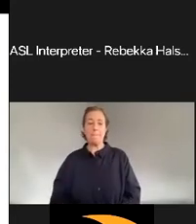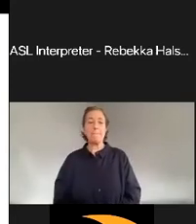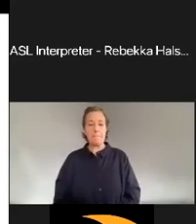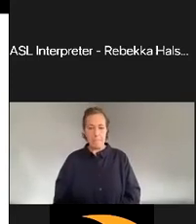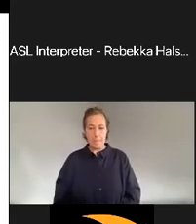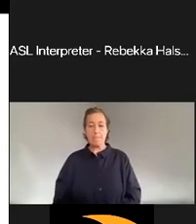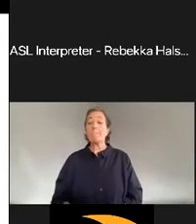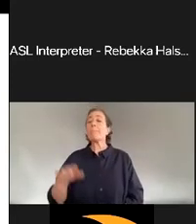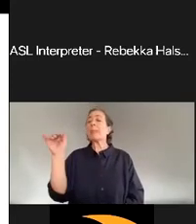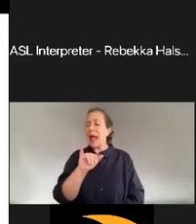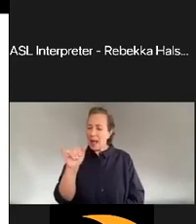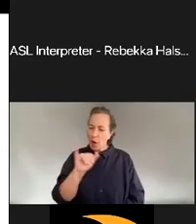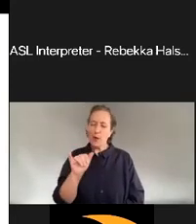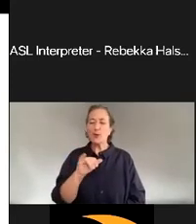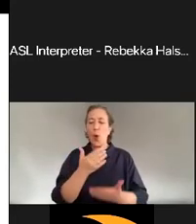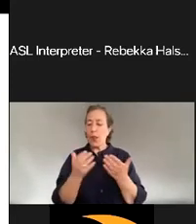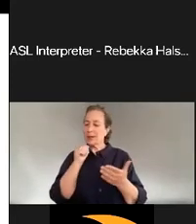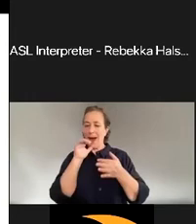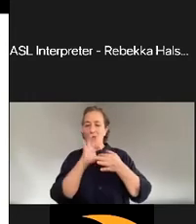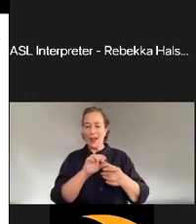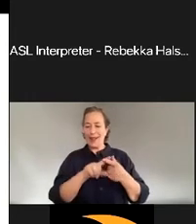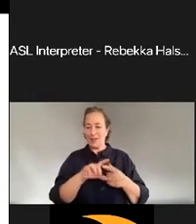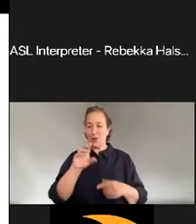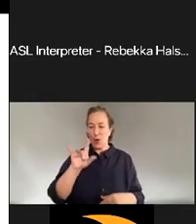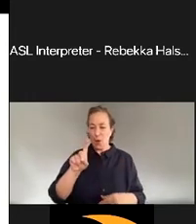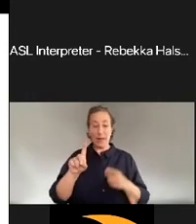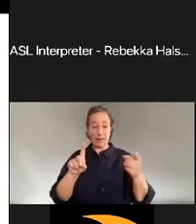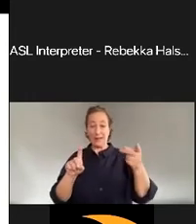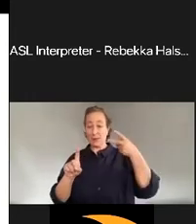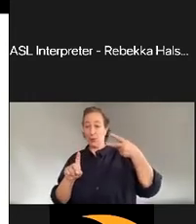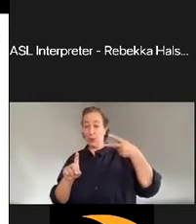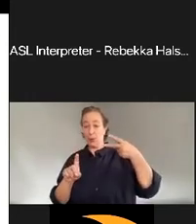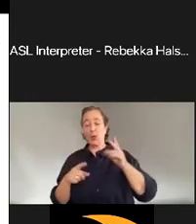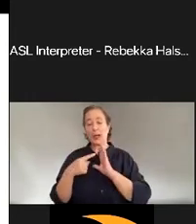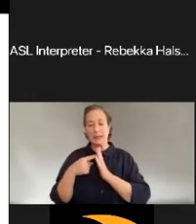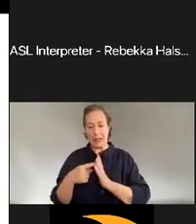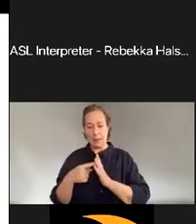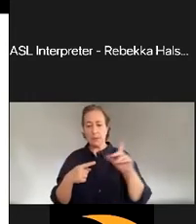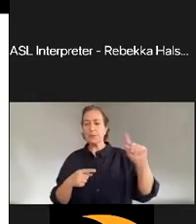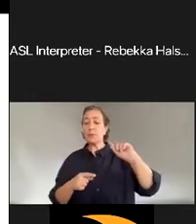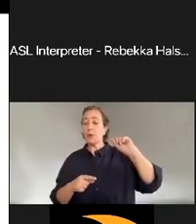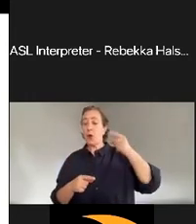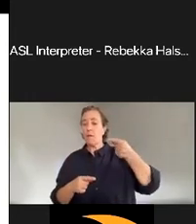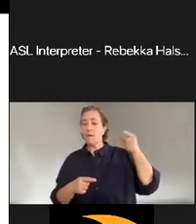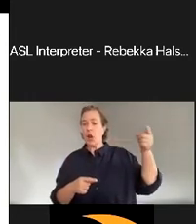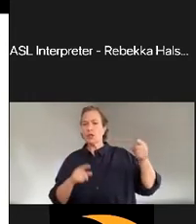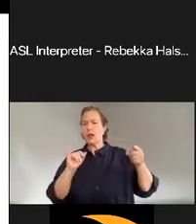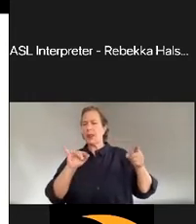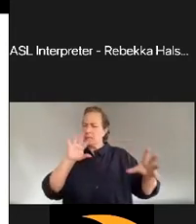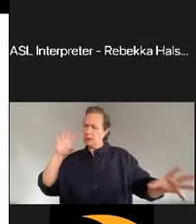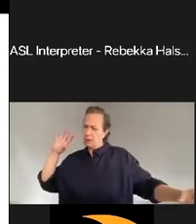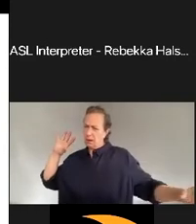non-COVID related resources. And here are 2 examples. The first being probably our most comprehensive